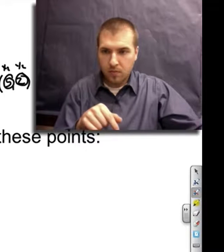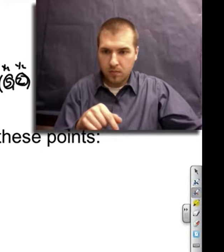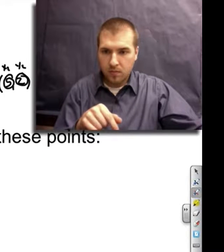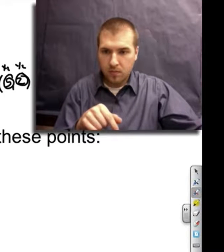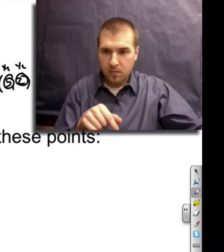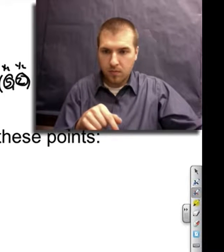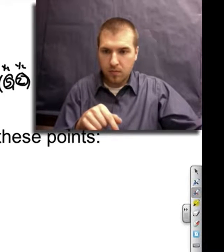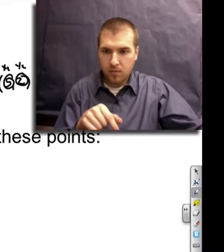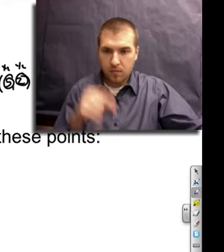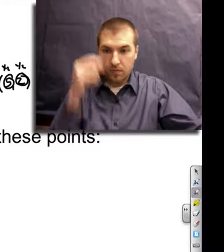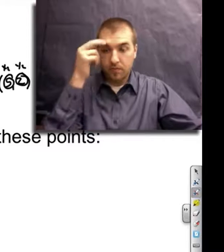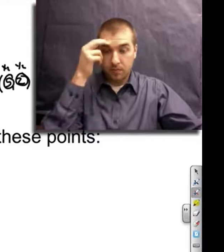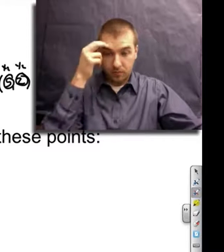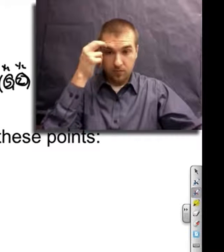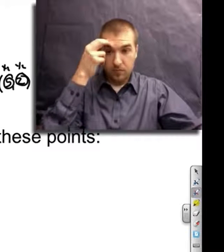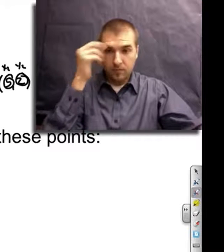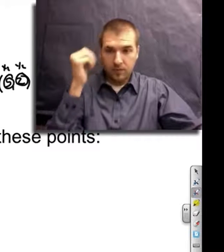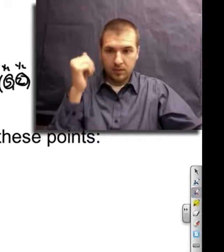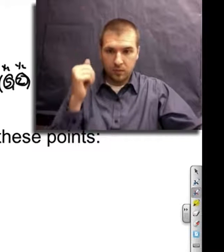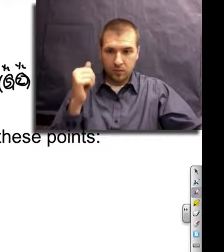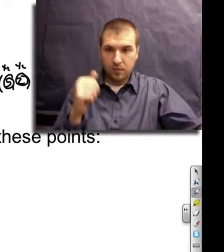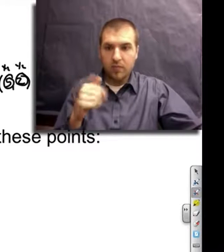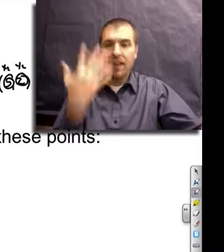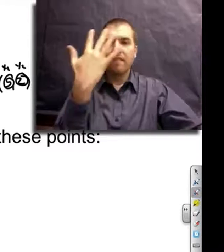So -2 minus 4.